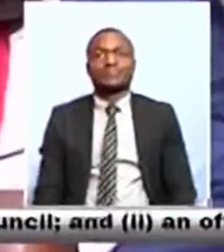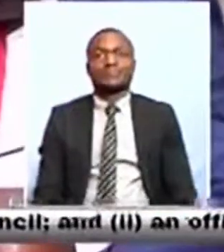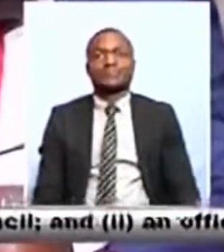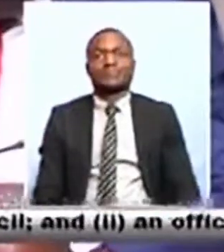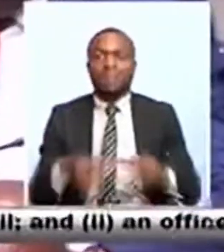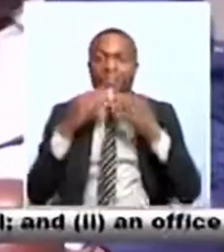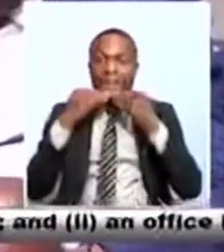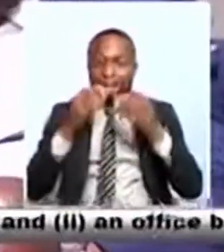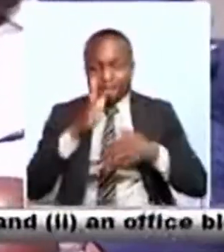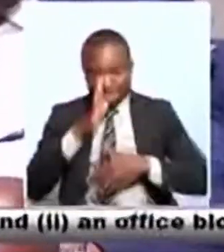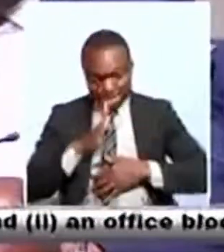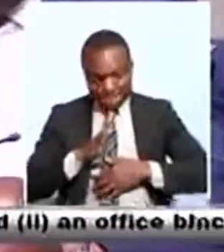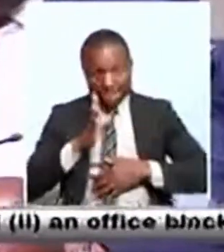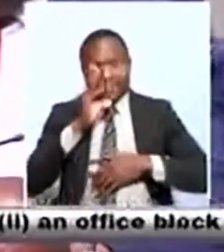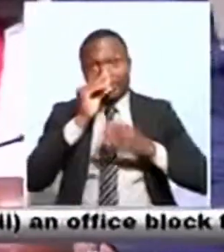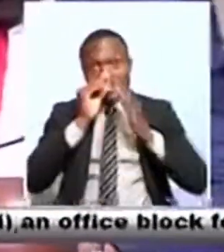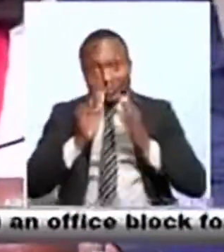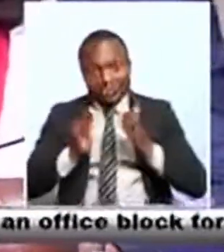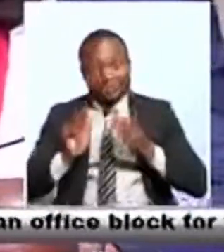Thank you, Madam Speaker.